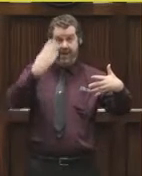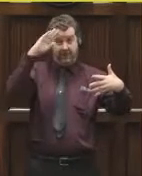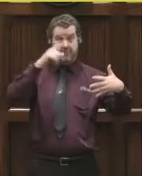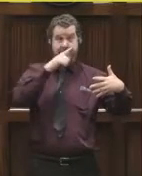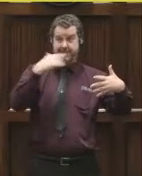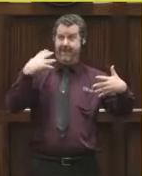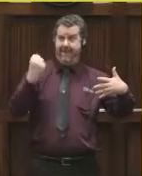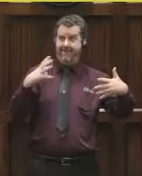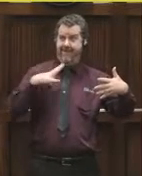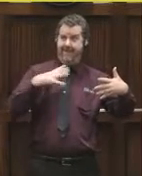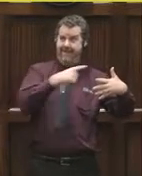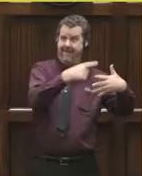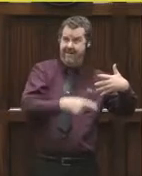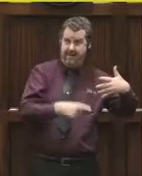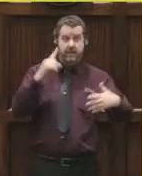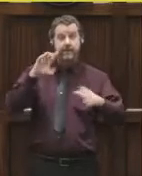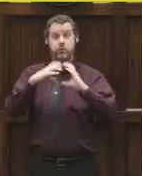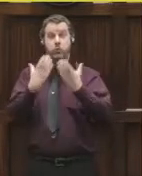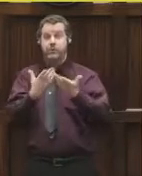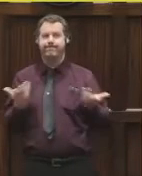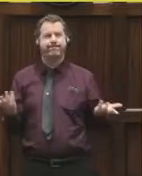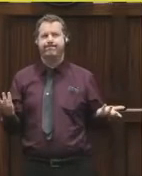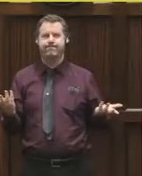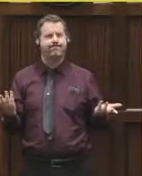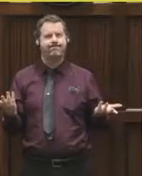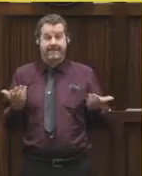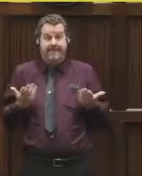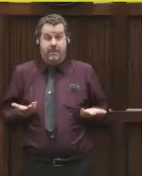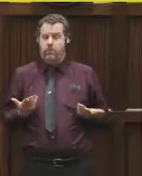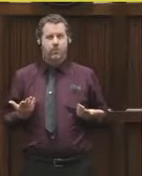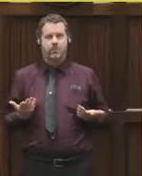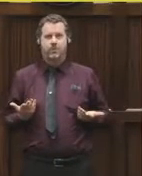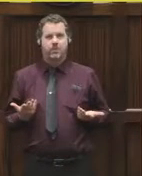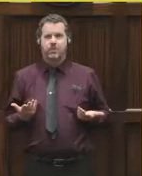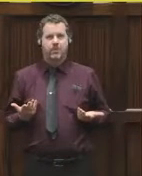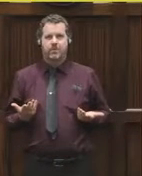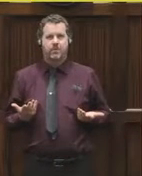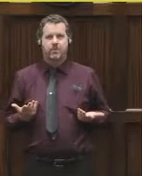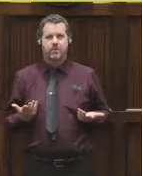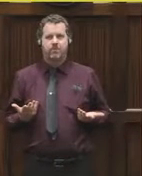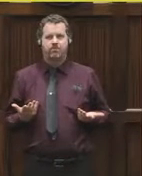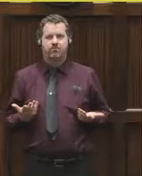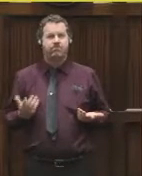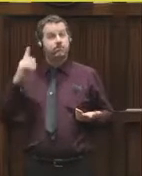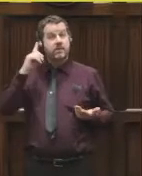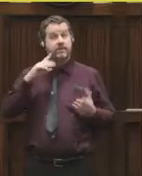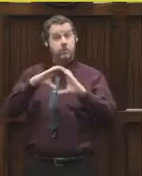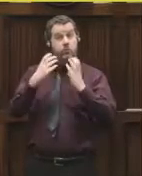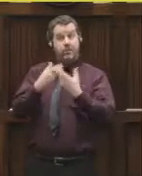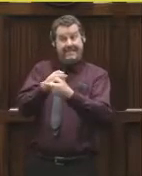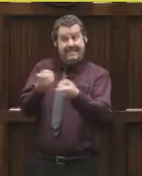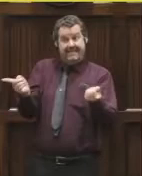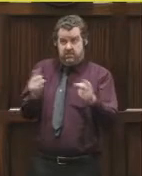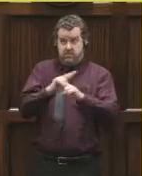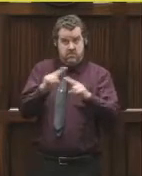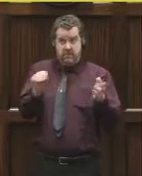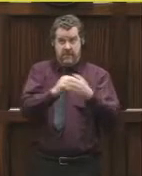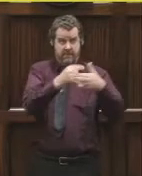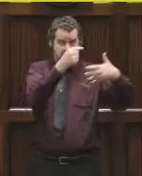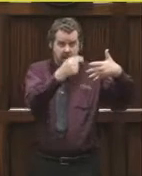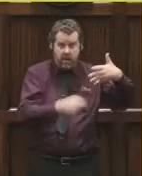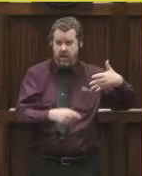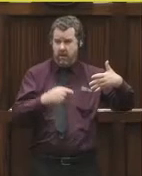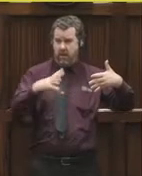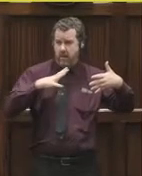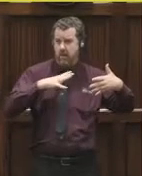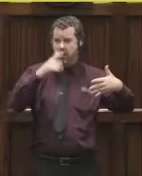Ireland does not enjoy. And they do not enjoy those privileges and those opportunities in